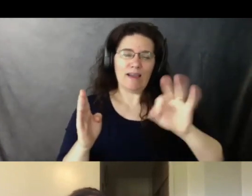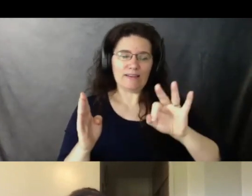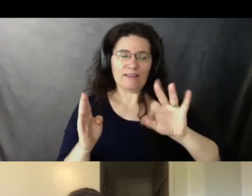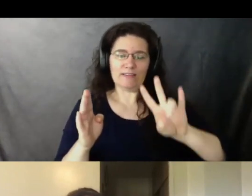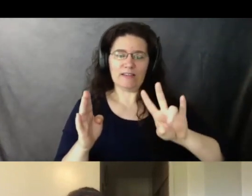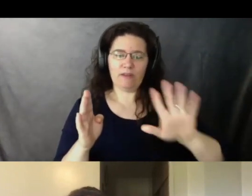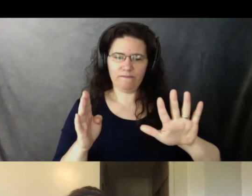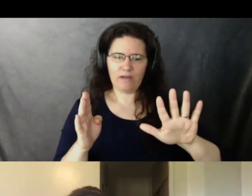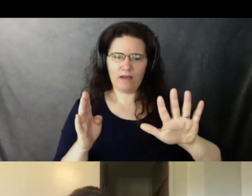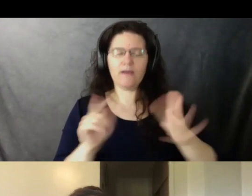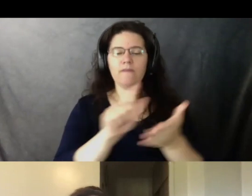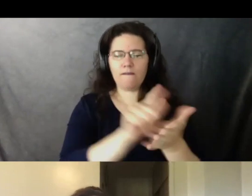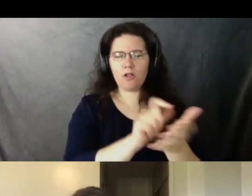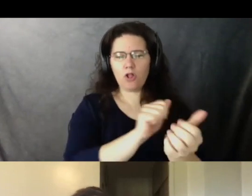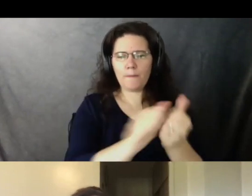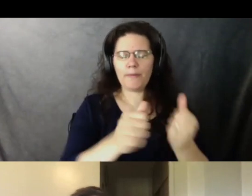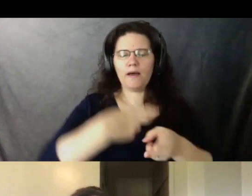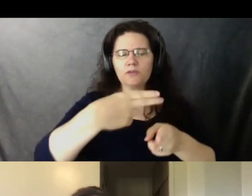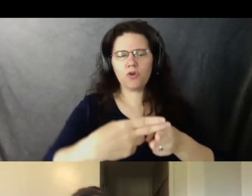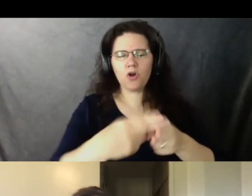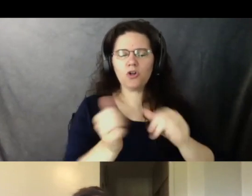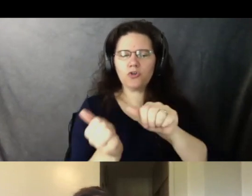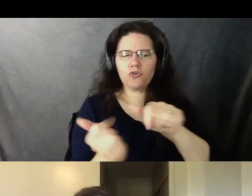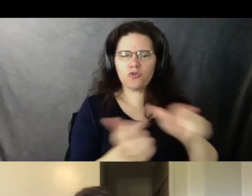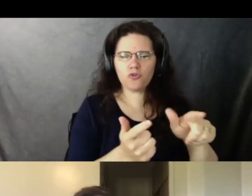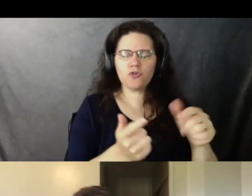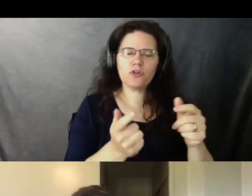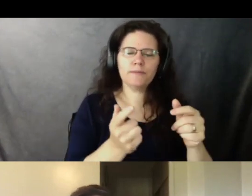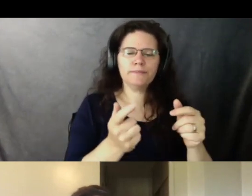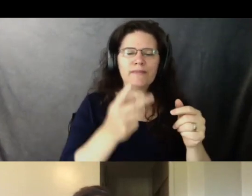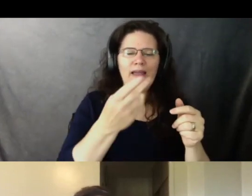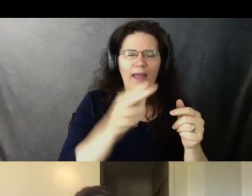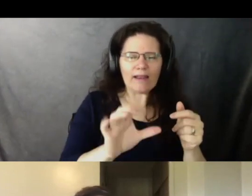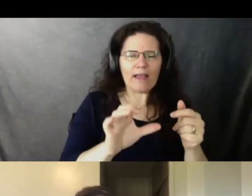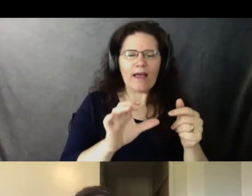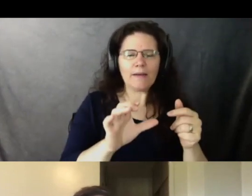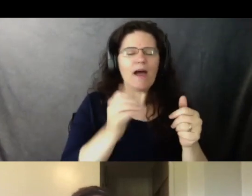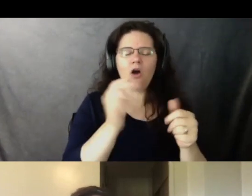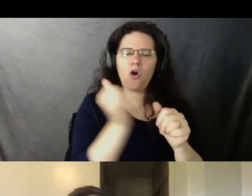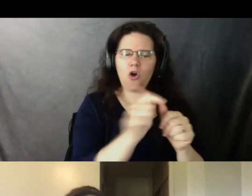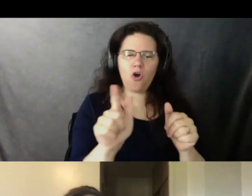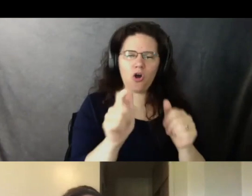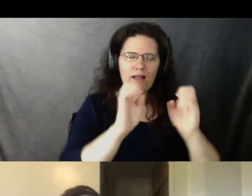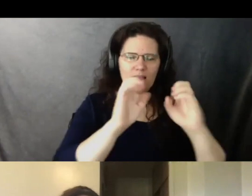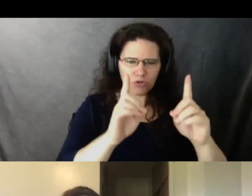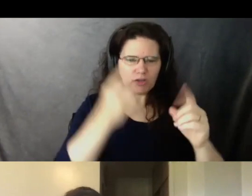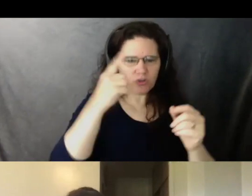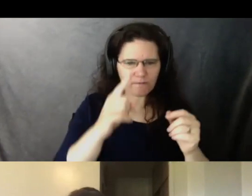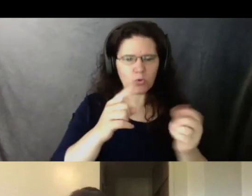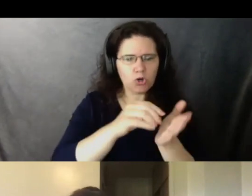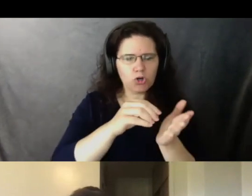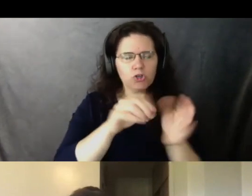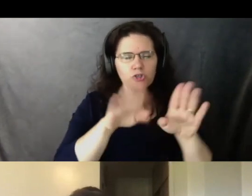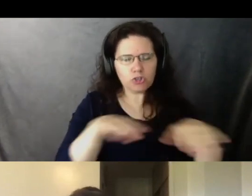was passed to guarantee equal rights and access to public education for children